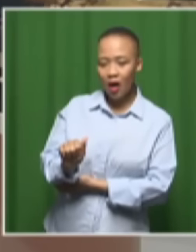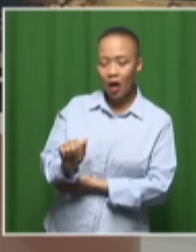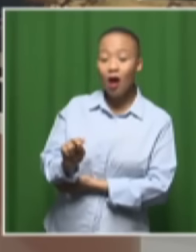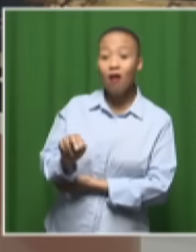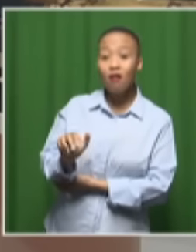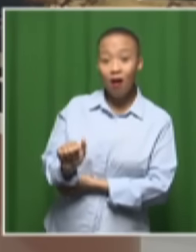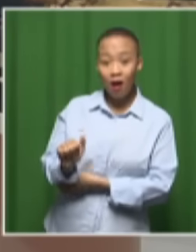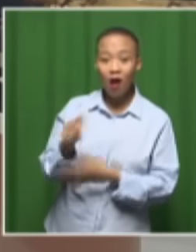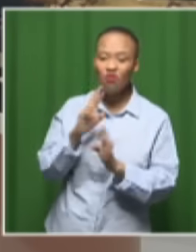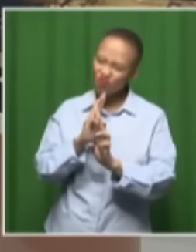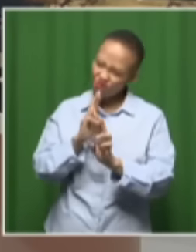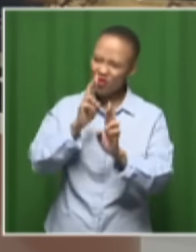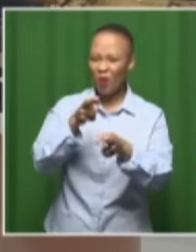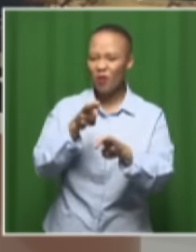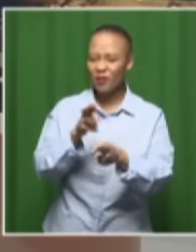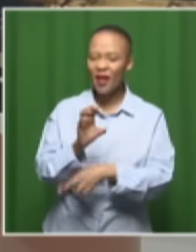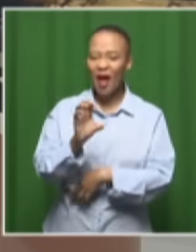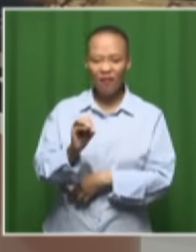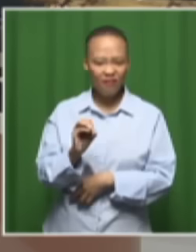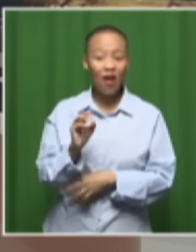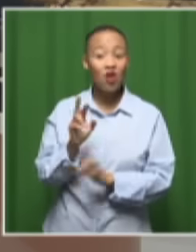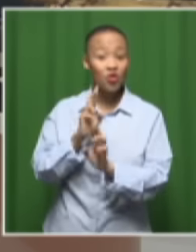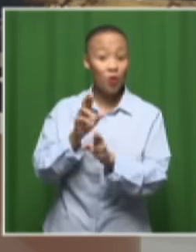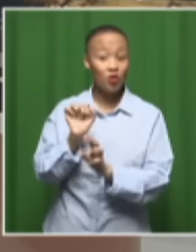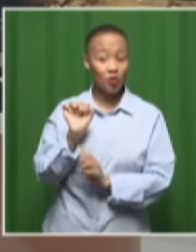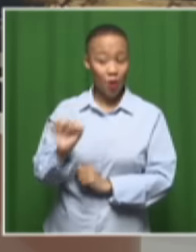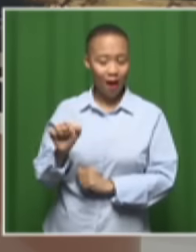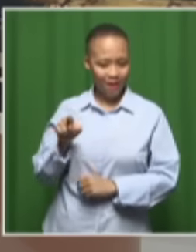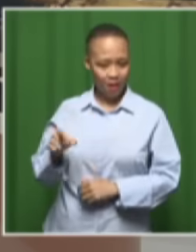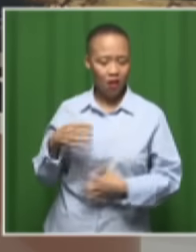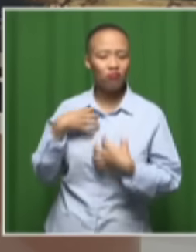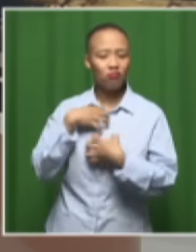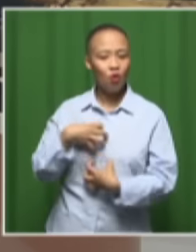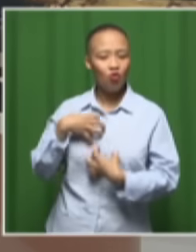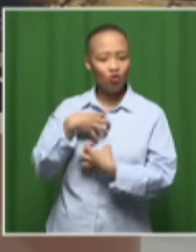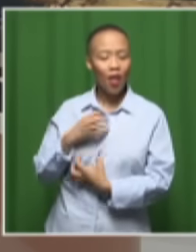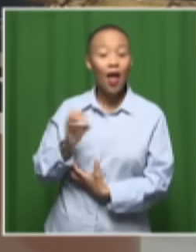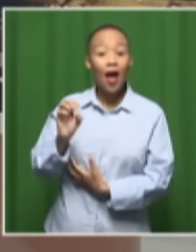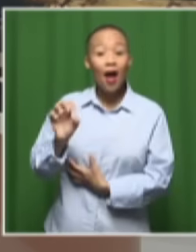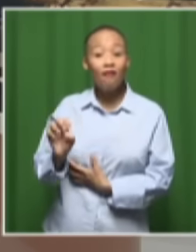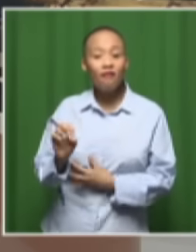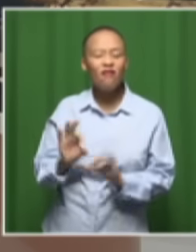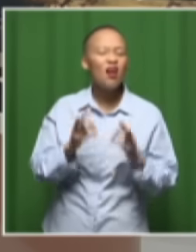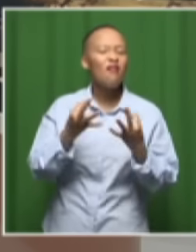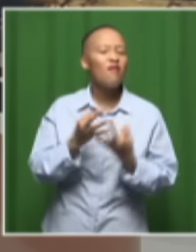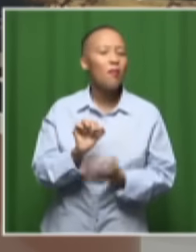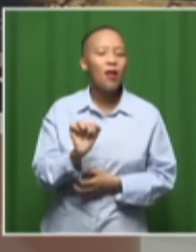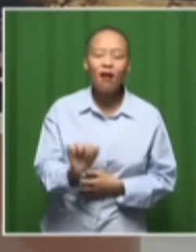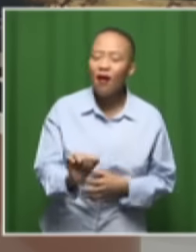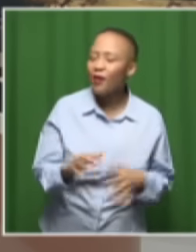emotive response. It was very emotional. I can understand. I mean, you know, the grief that brings to your family, to